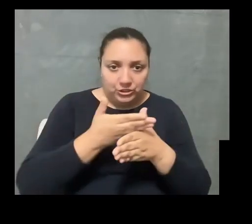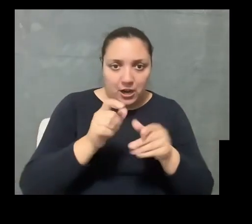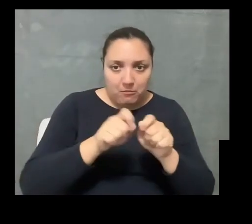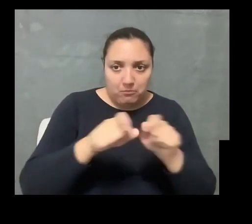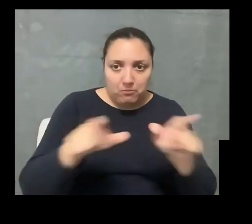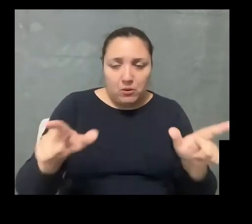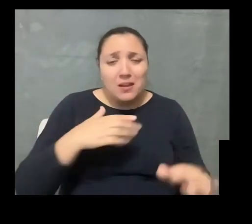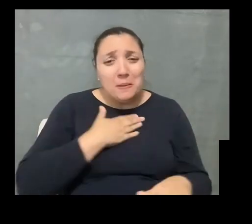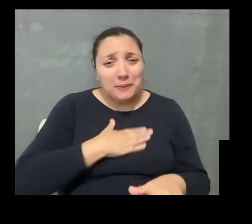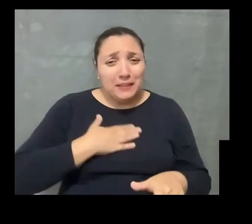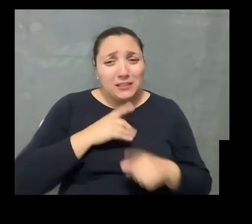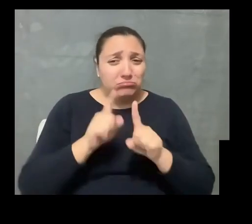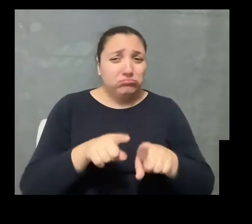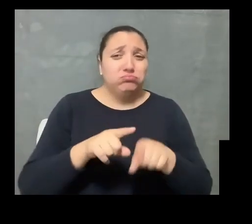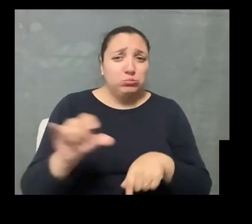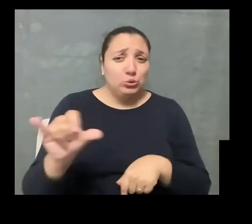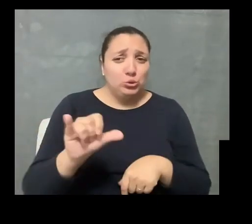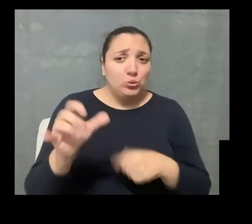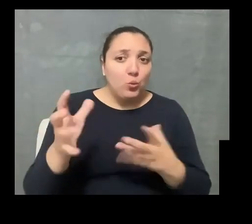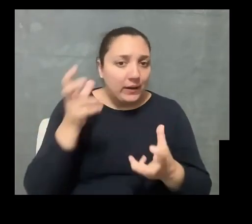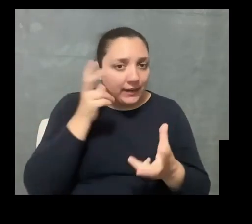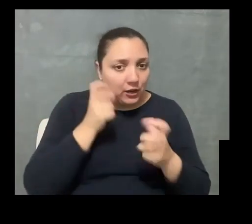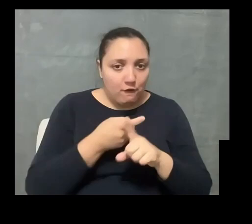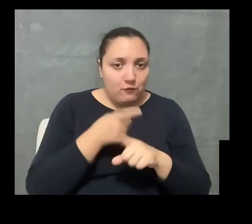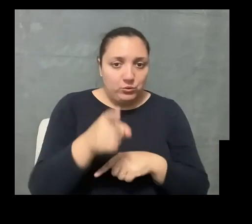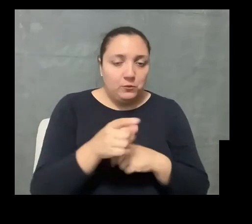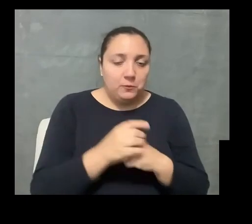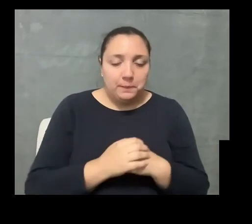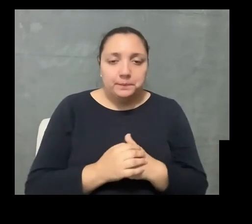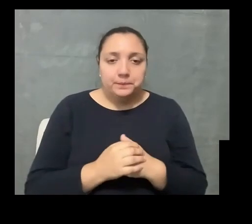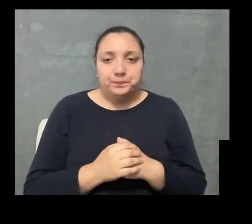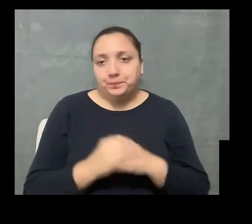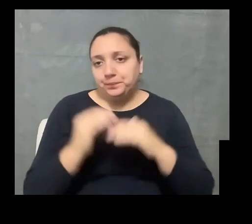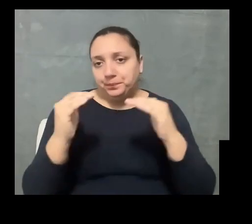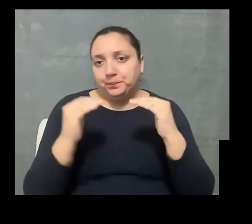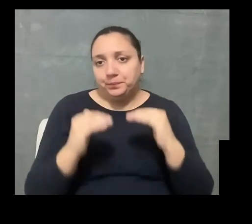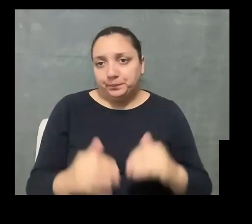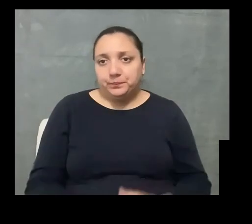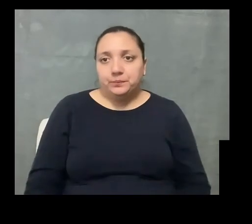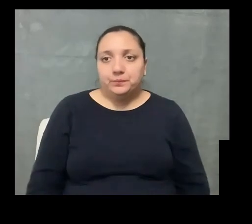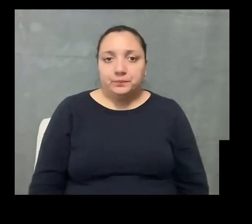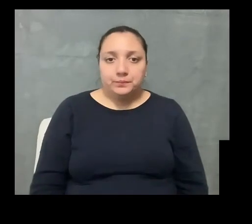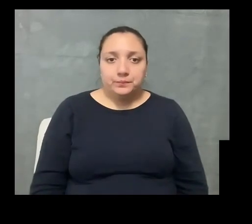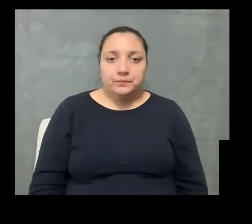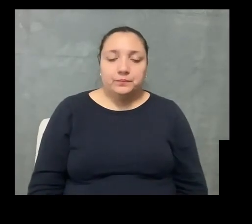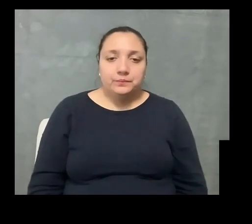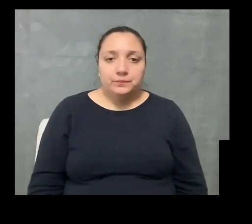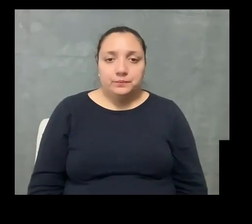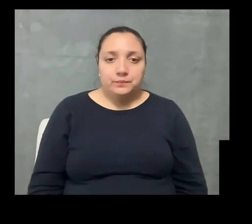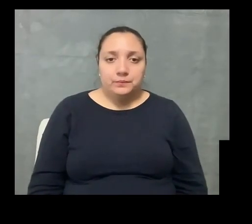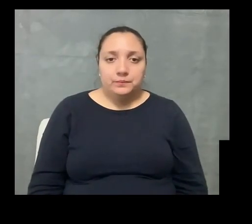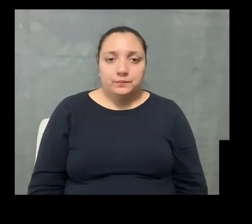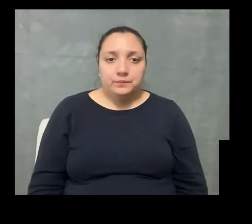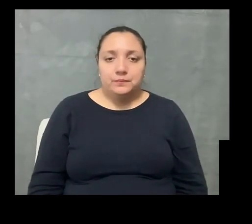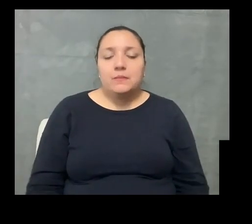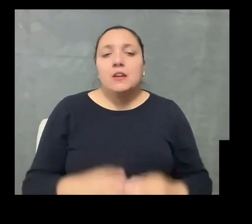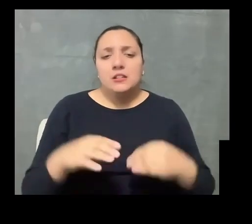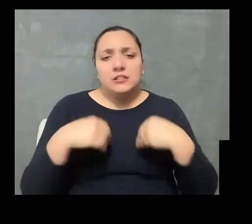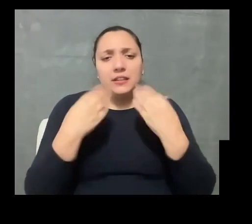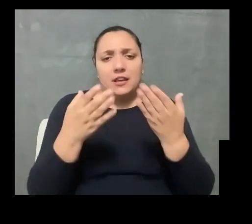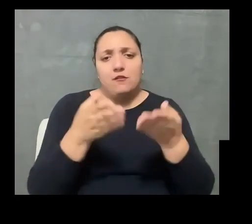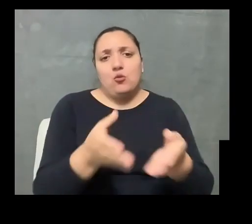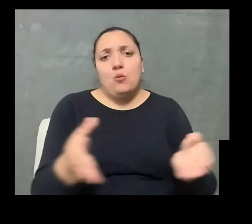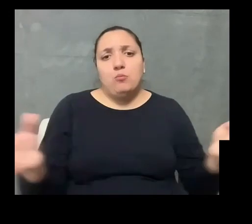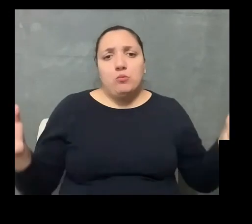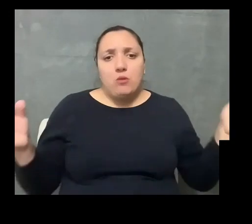attend also. We really want to hear from you. Next slide. Okay. So just to give you a broader sense of all the